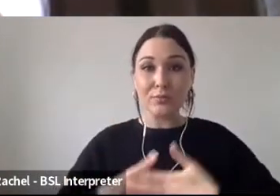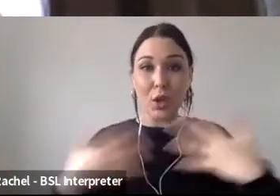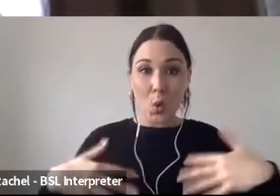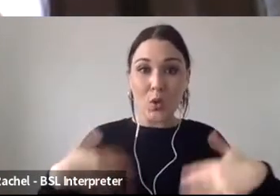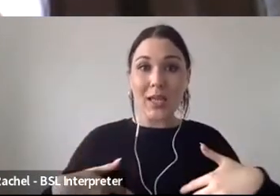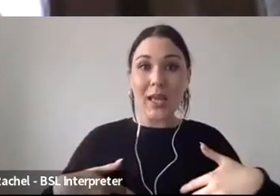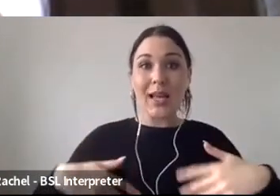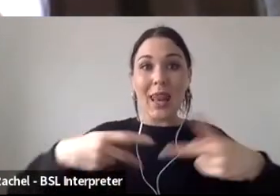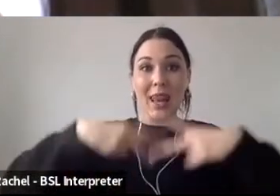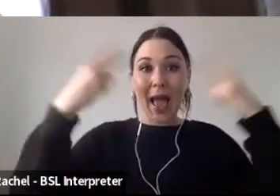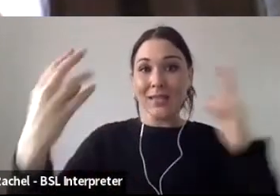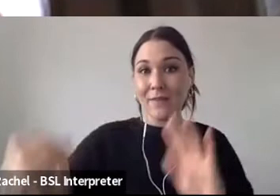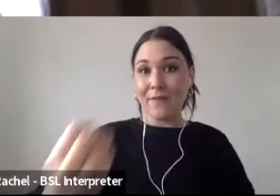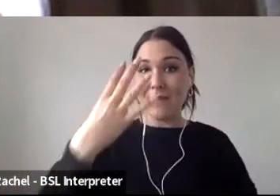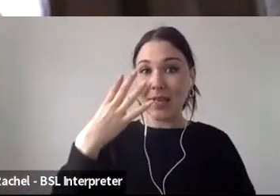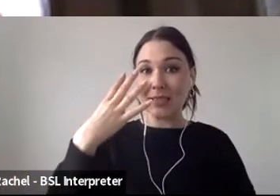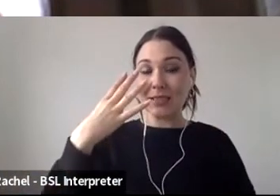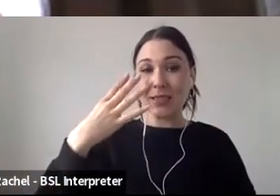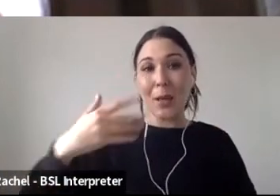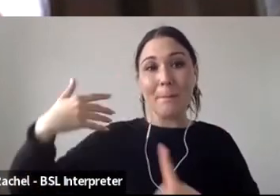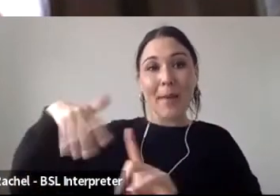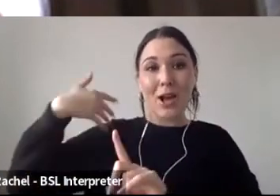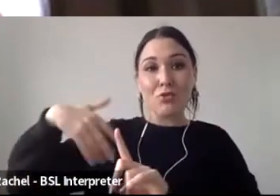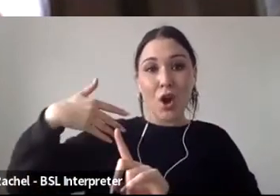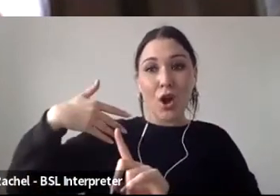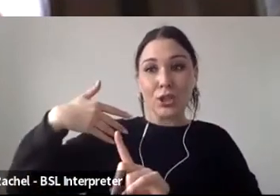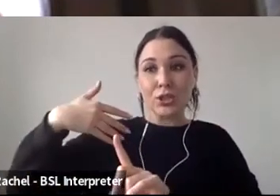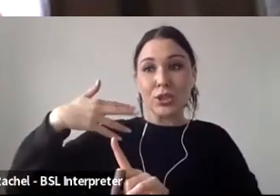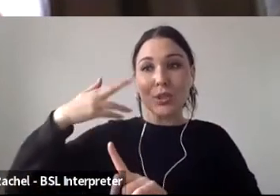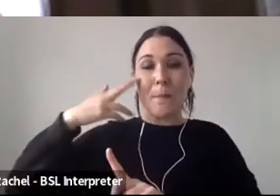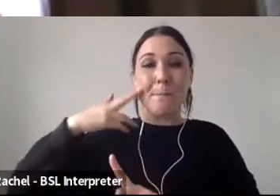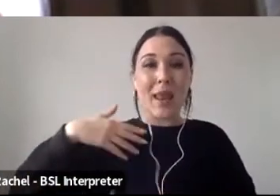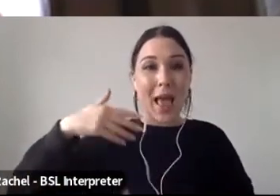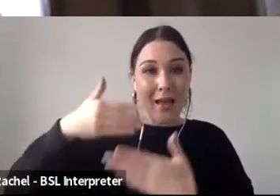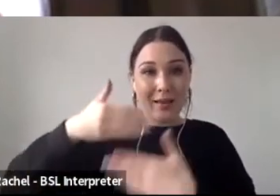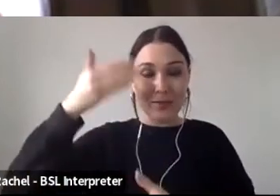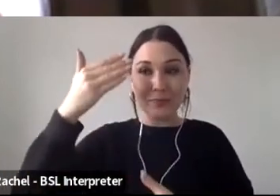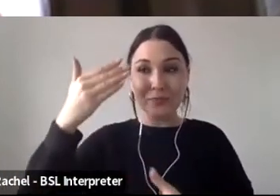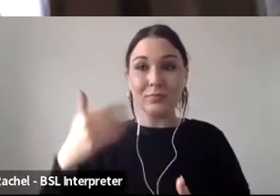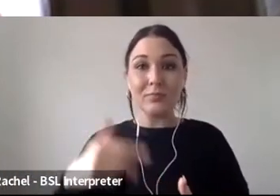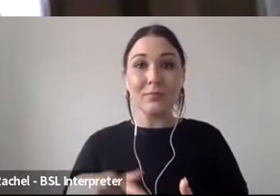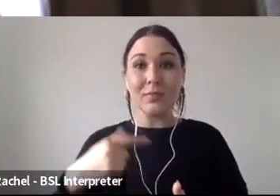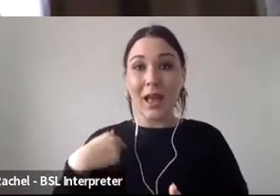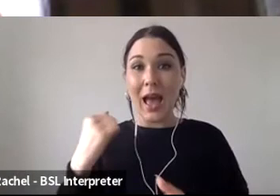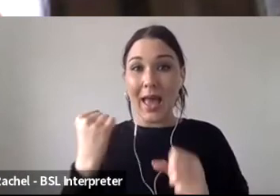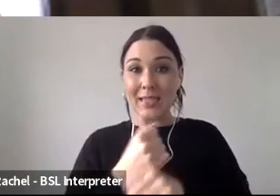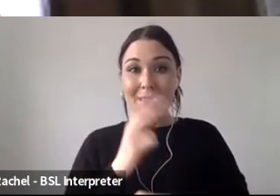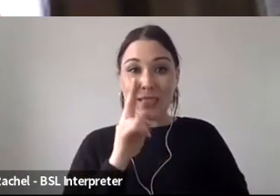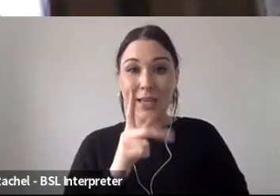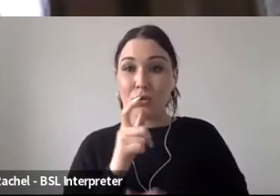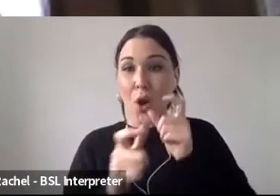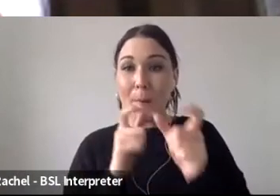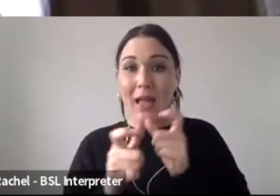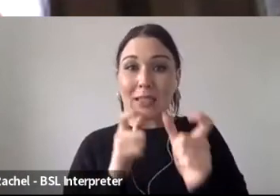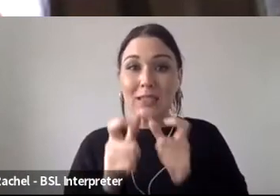the background being very plain. Sometimes blurred in now. I know I did see a comment someone on the